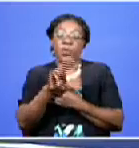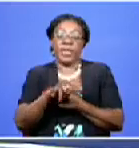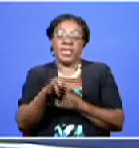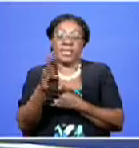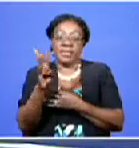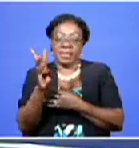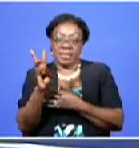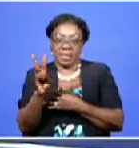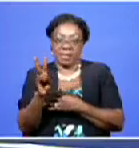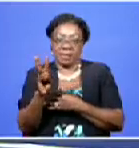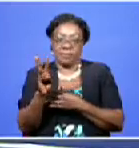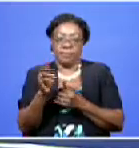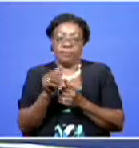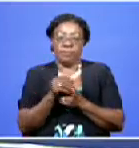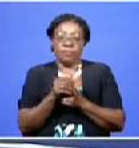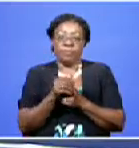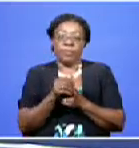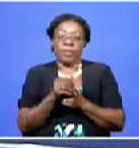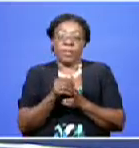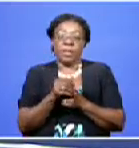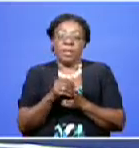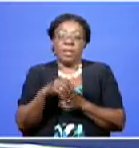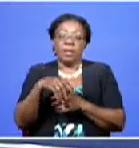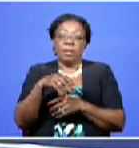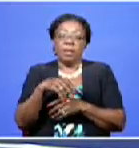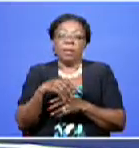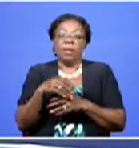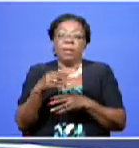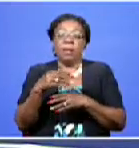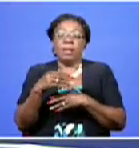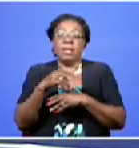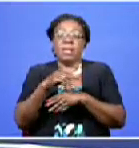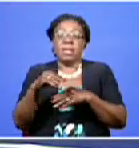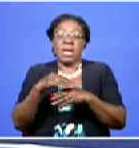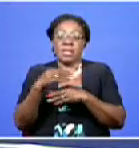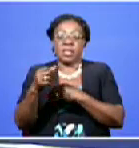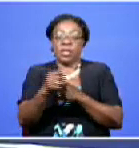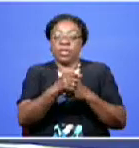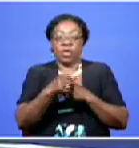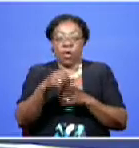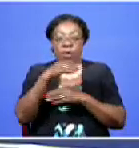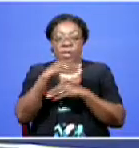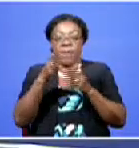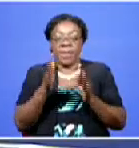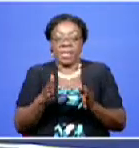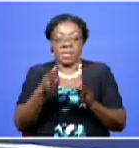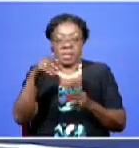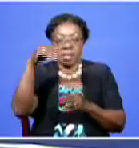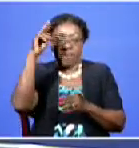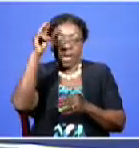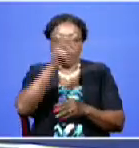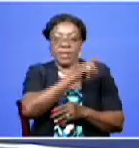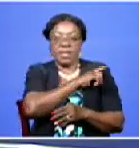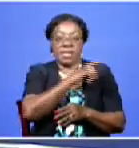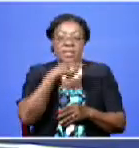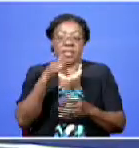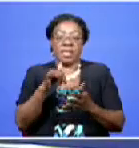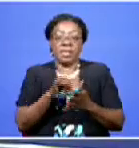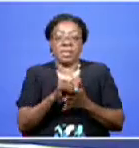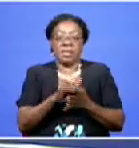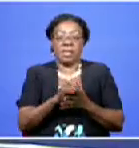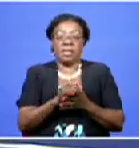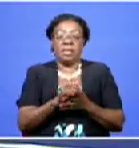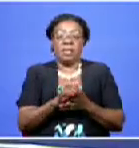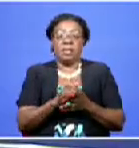Well, the Minister of National Security, the Honorable Marvin Dames, says officials are moving closer to putting in place the long-awaited sex